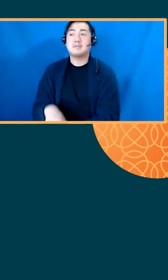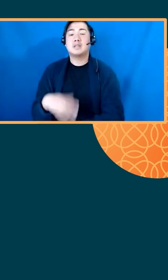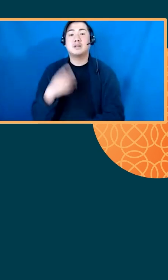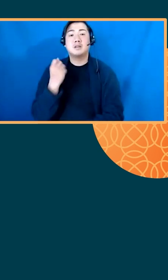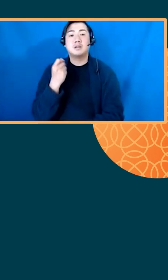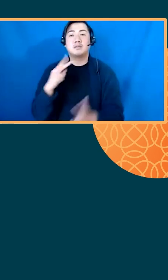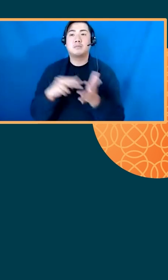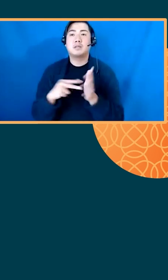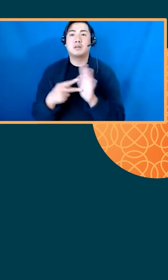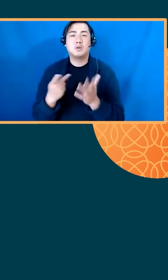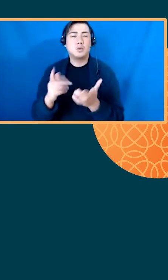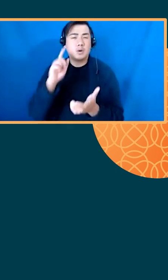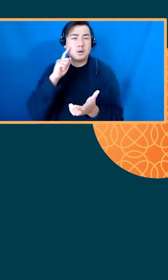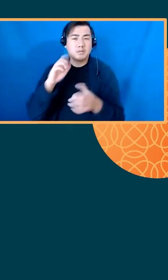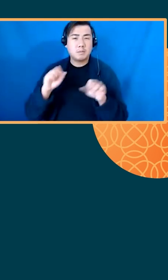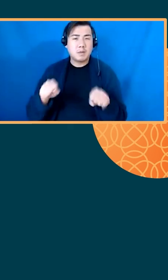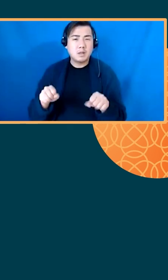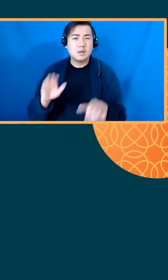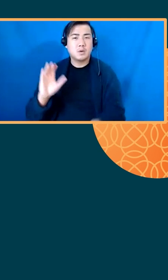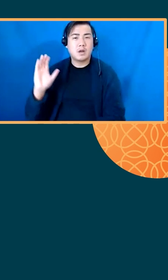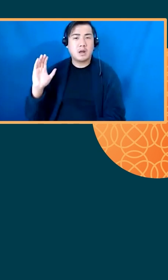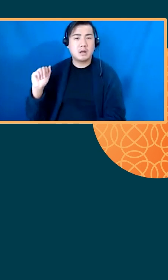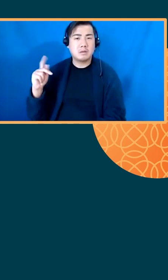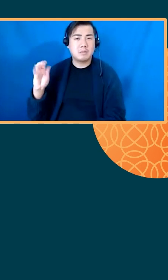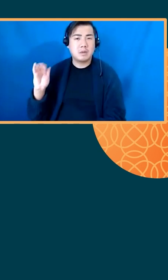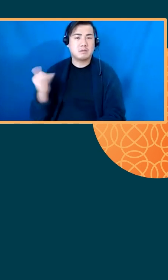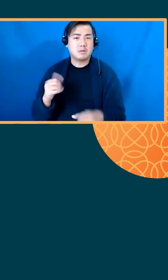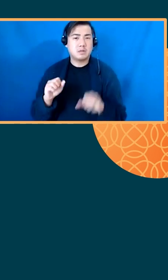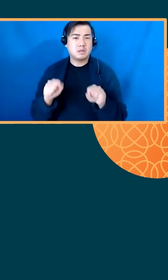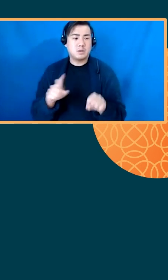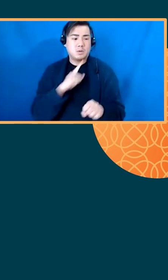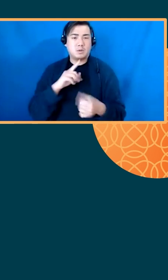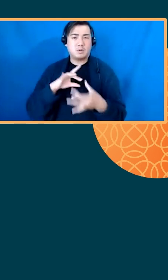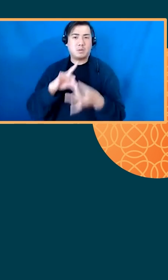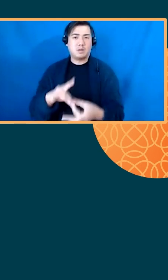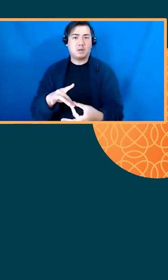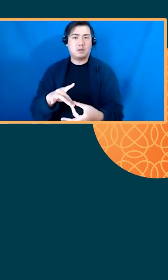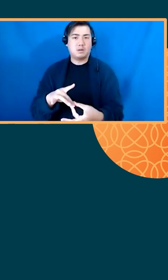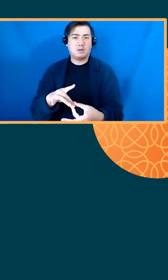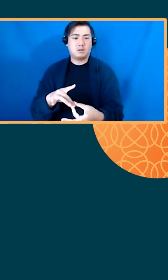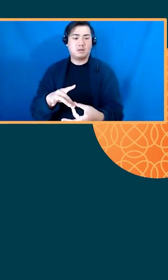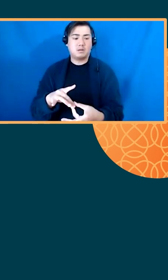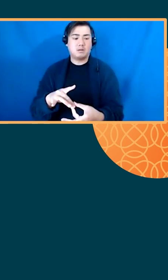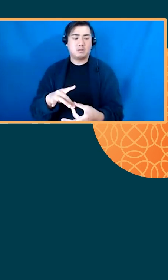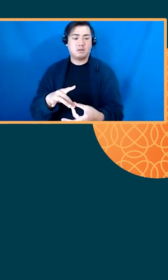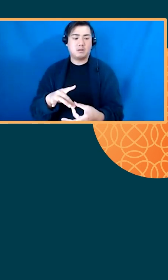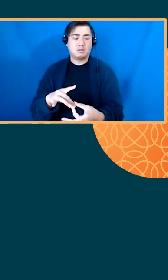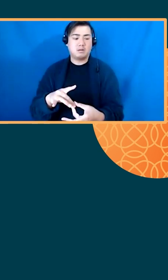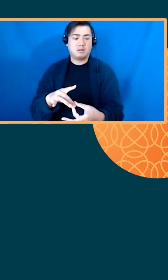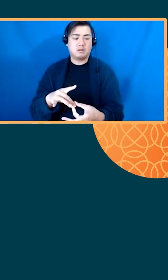capacity to be present enough to know